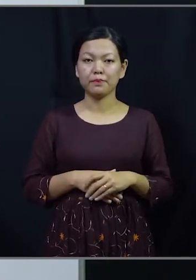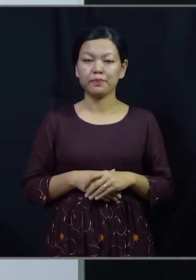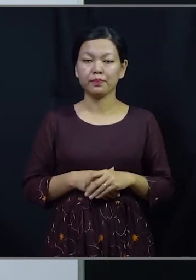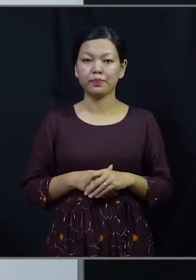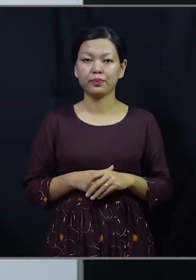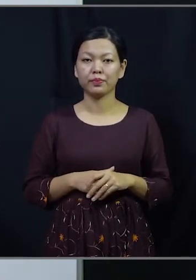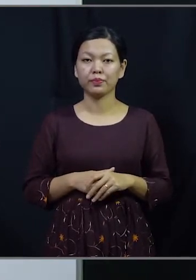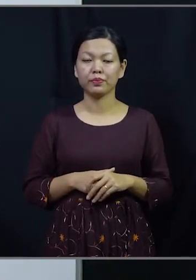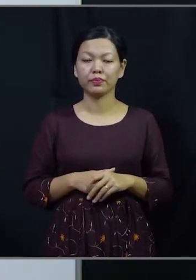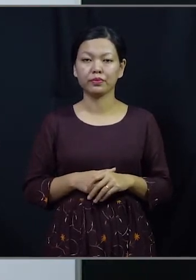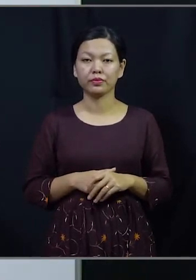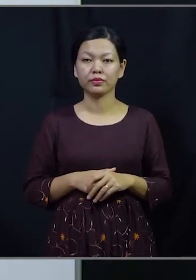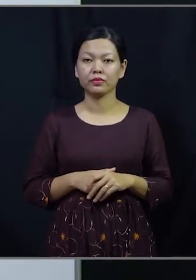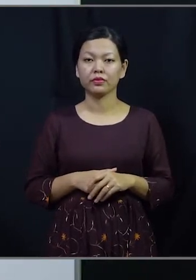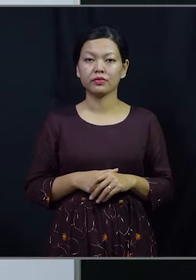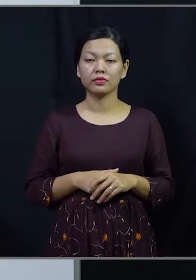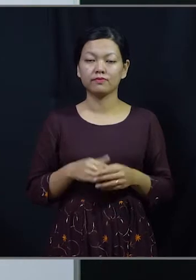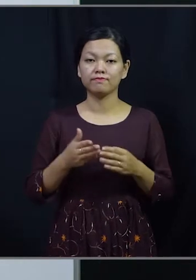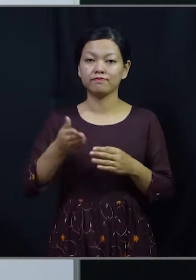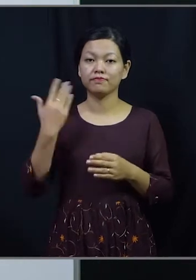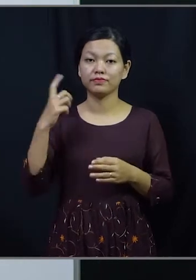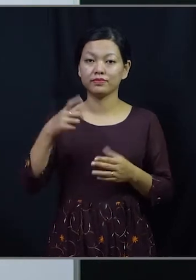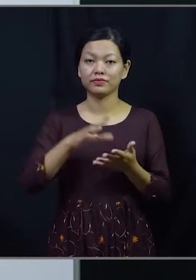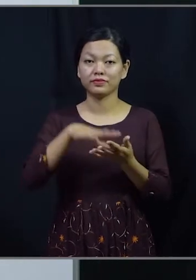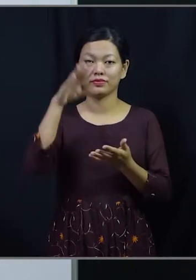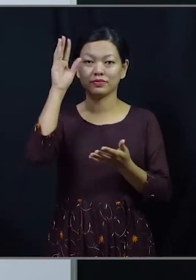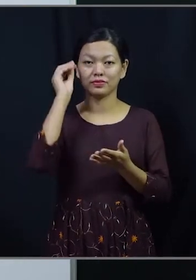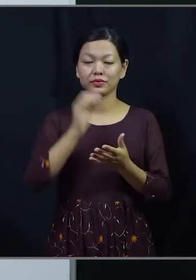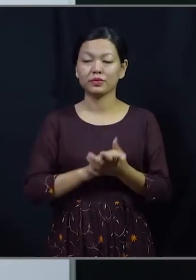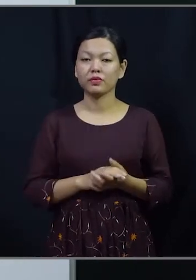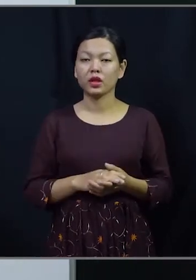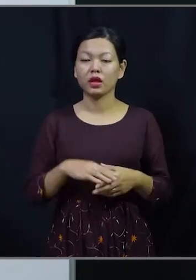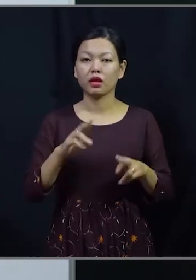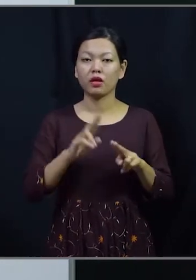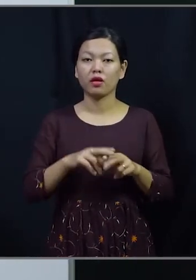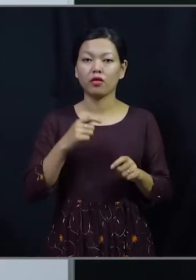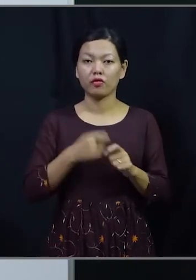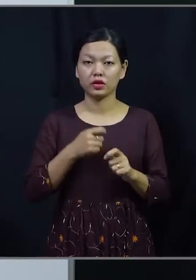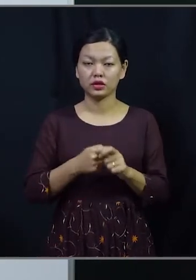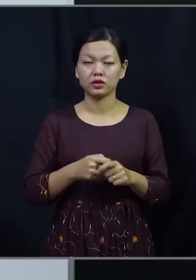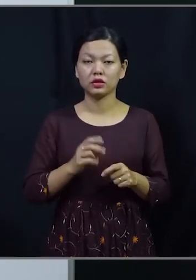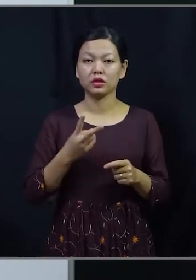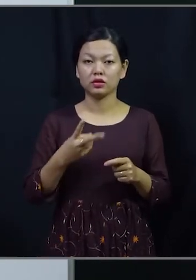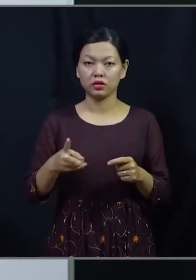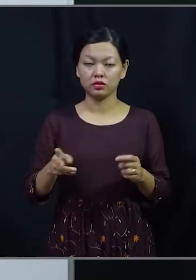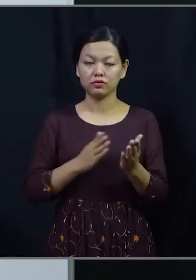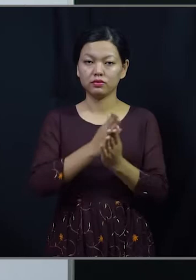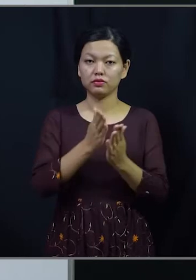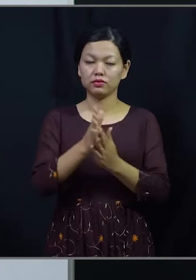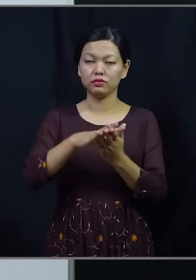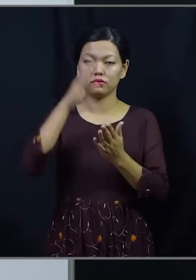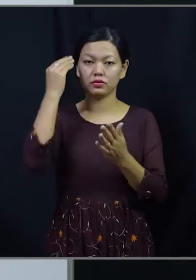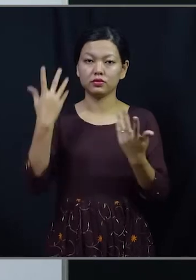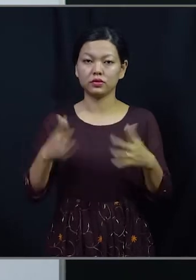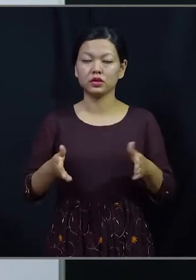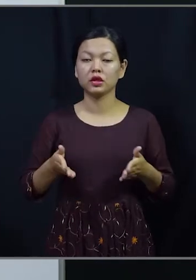School, Jatsama, Kohima. In the last session, we learned what is a function and what are its types. And in this session, we are going to learn composition of